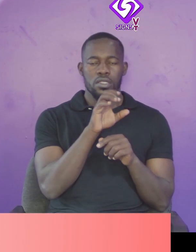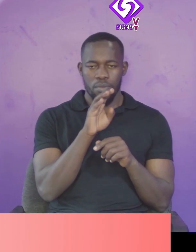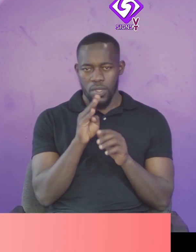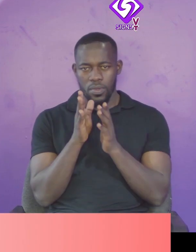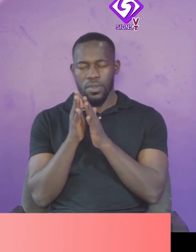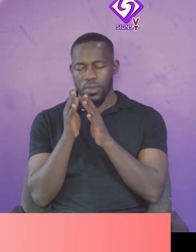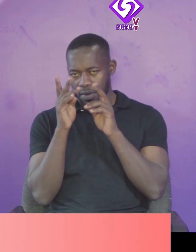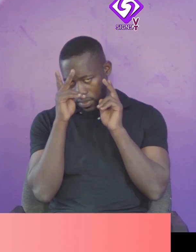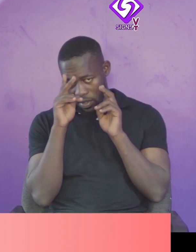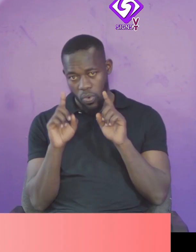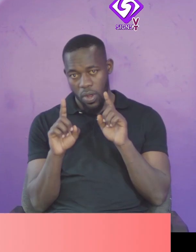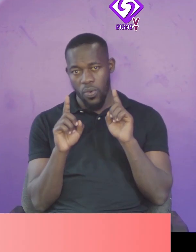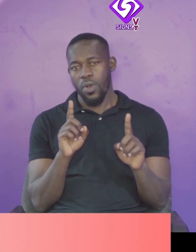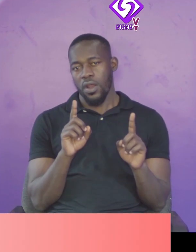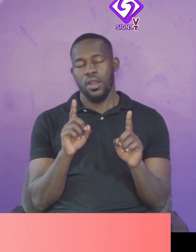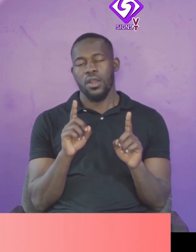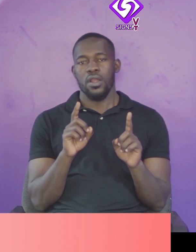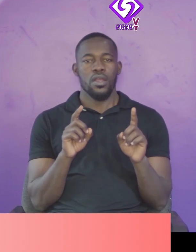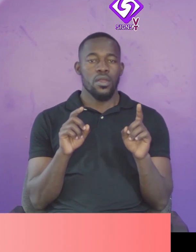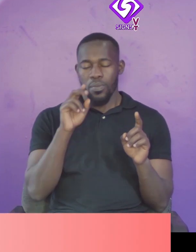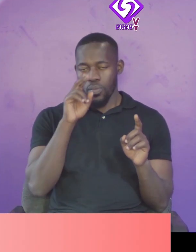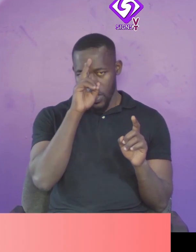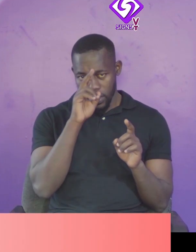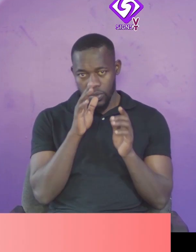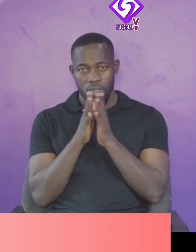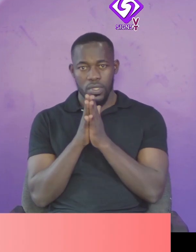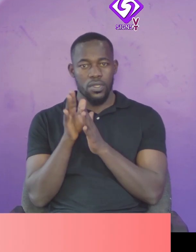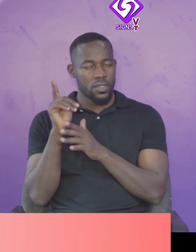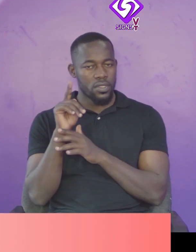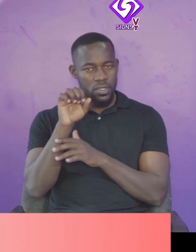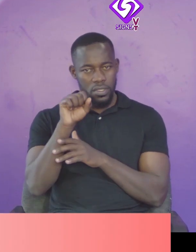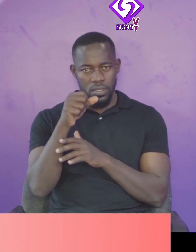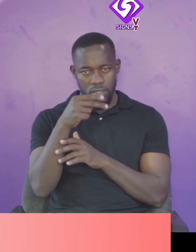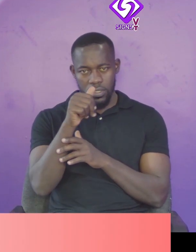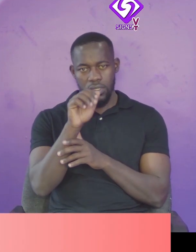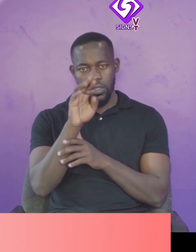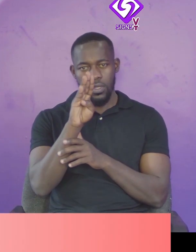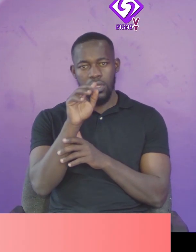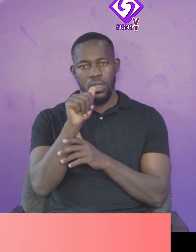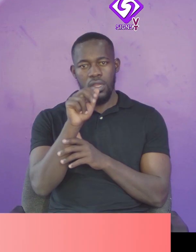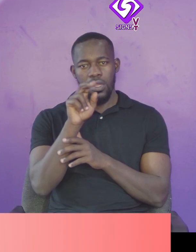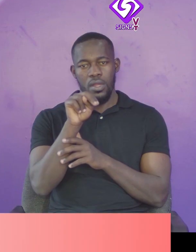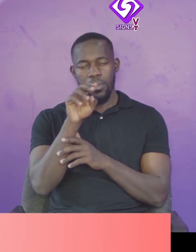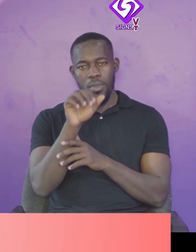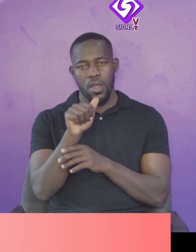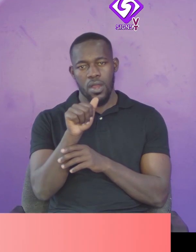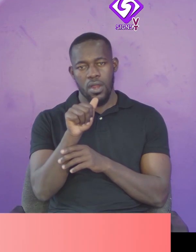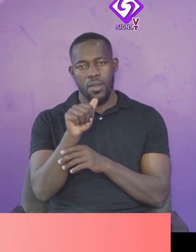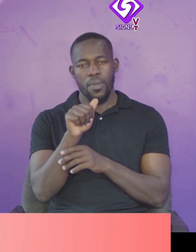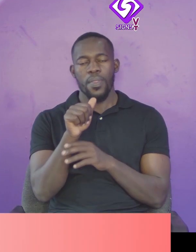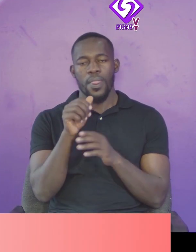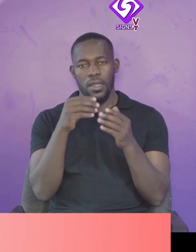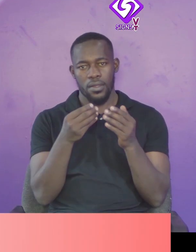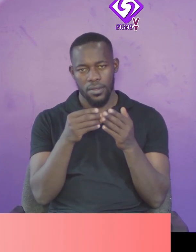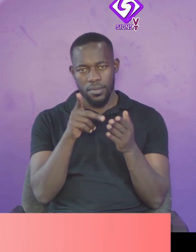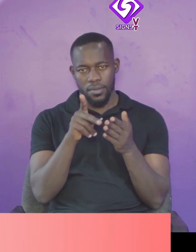was a 1-1 draw. Then Kenya Police versus Shabana. Remember, these games had a stampede, especially in the tickets